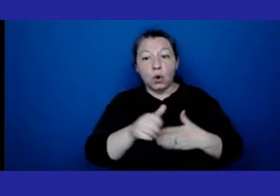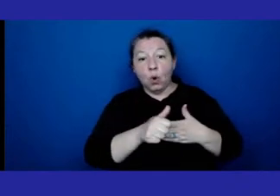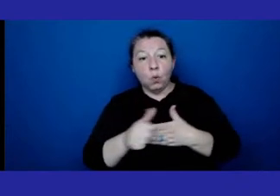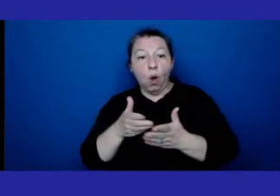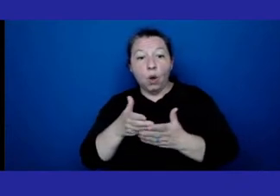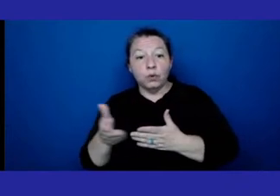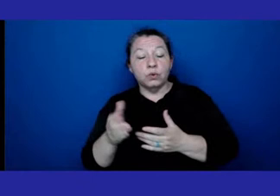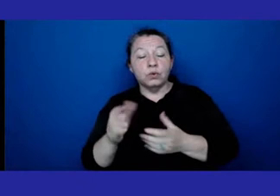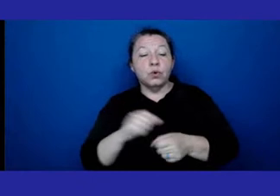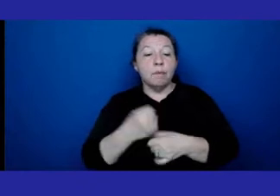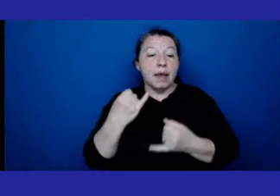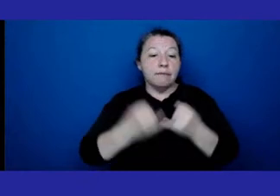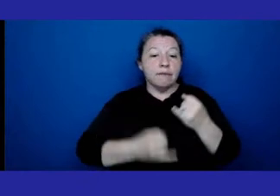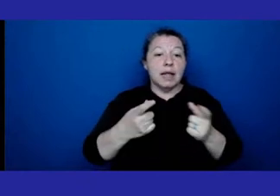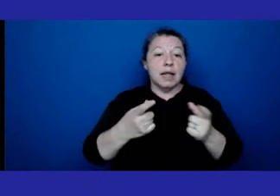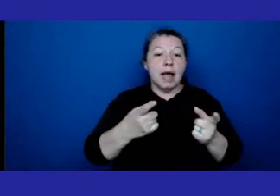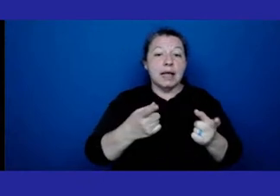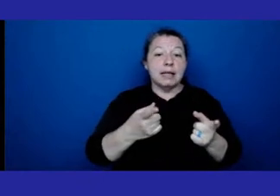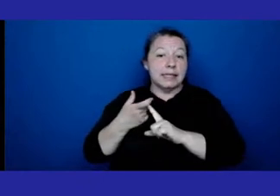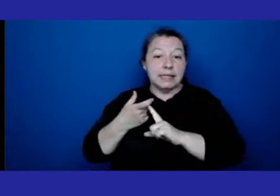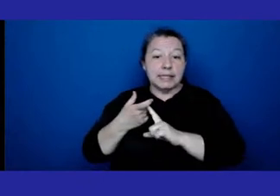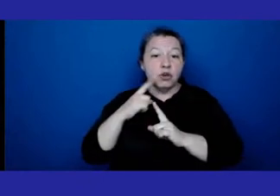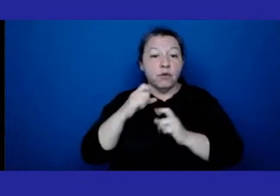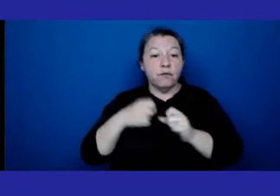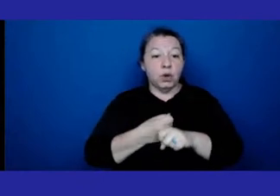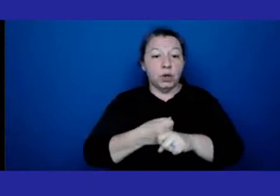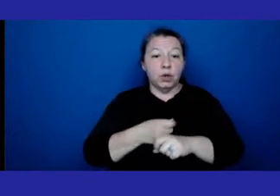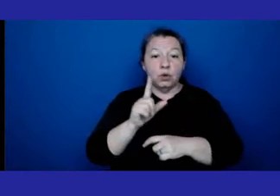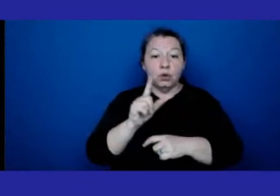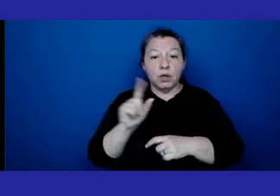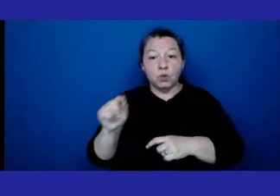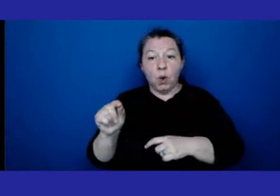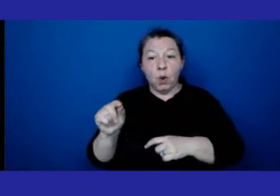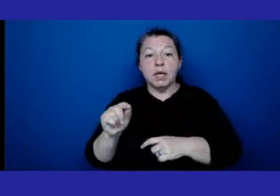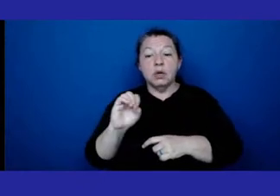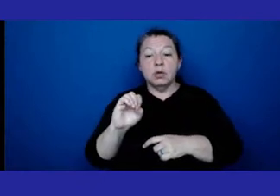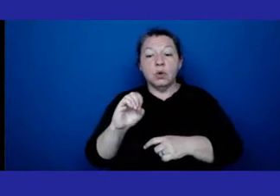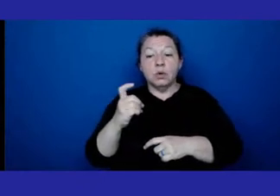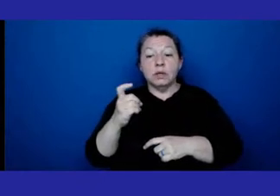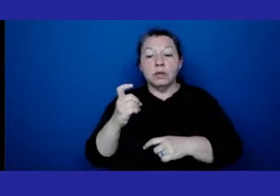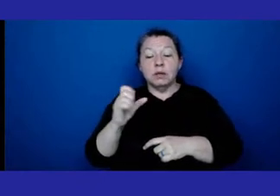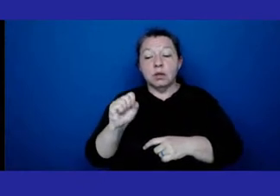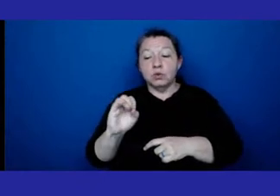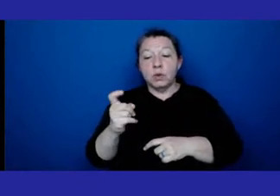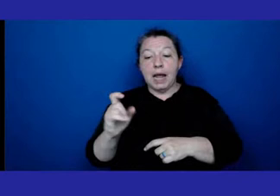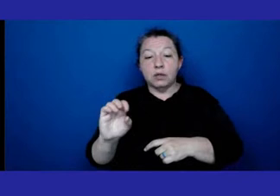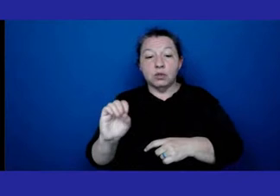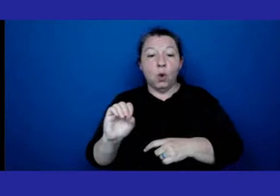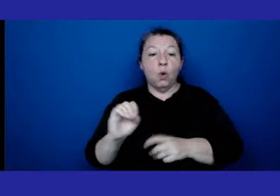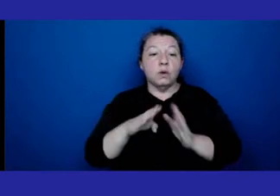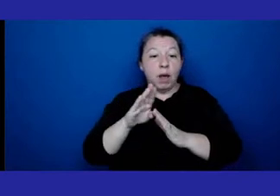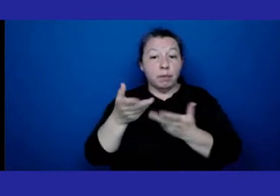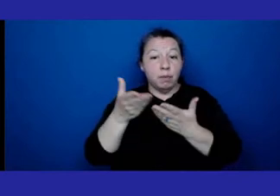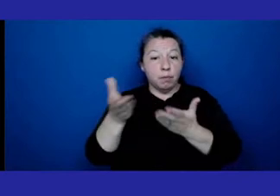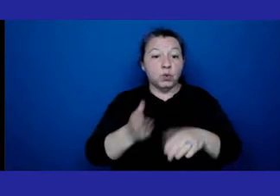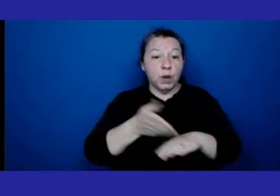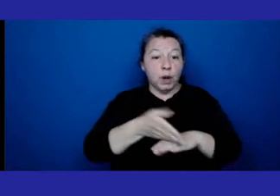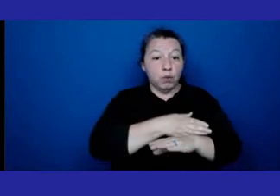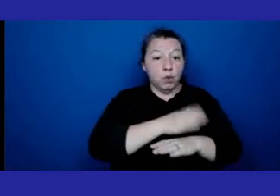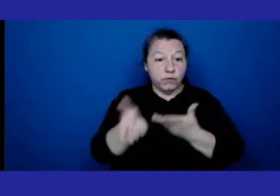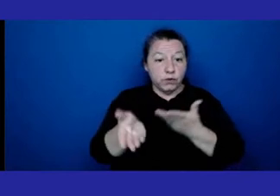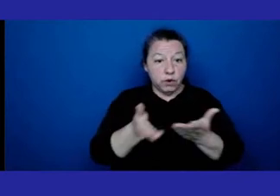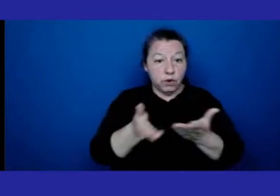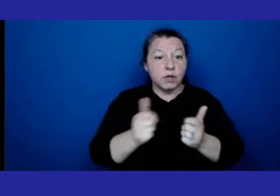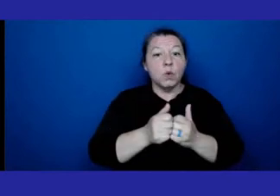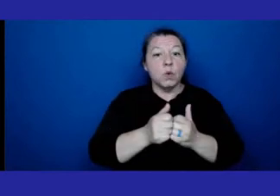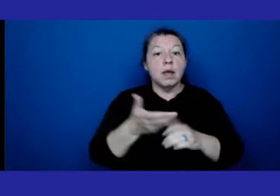finalize a solicitation in 2020. And so Sodexo developed a proposal to improve those services with